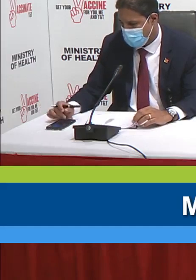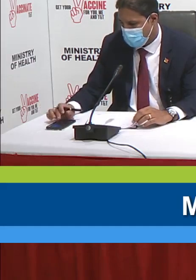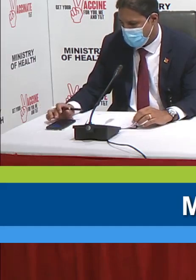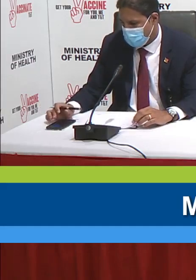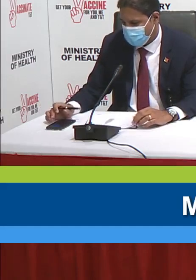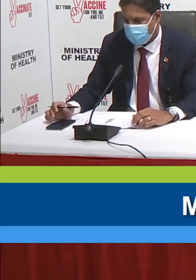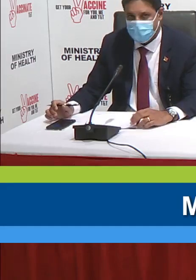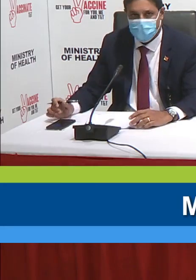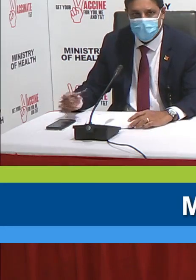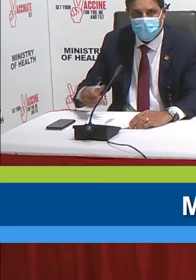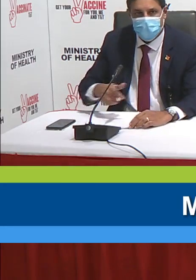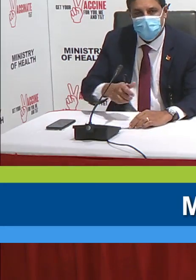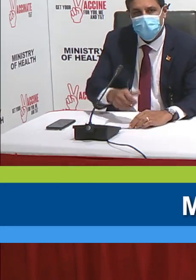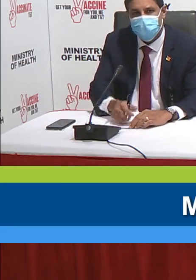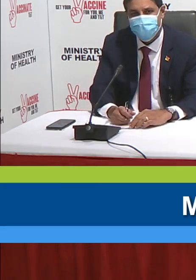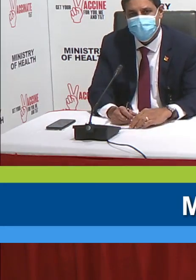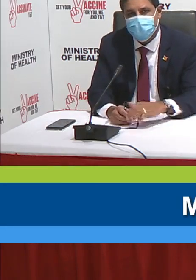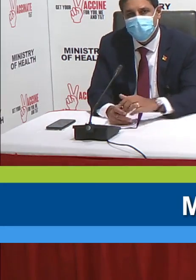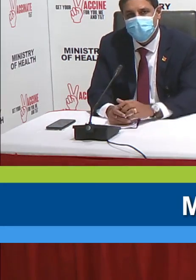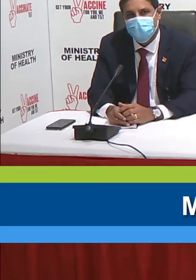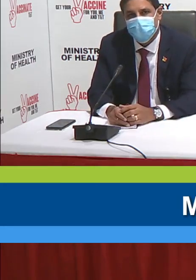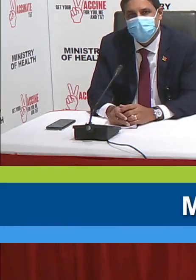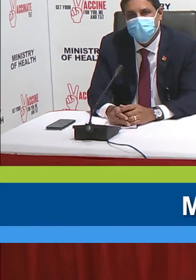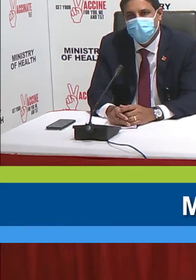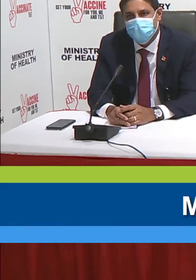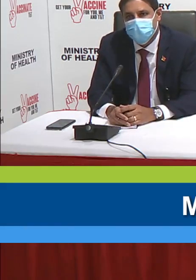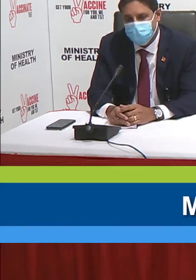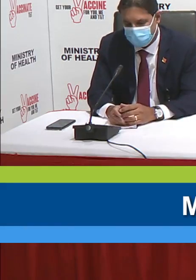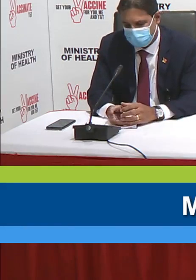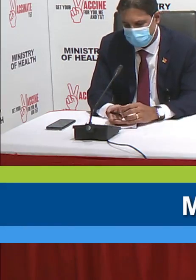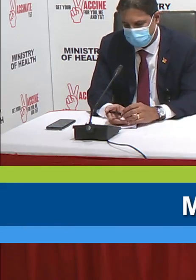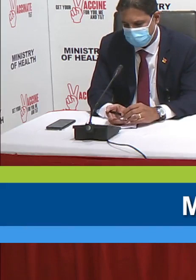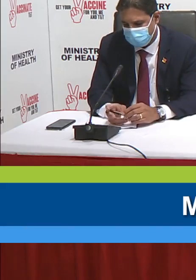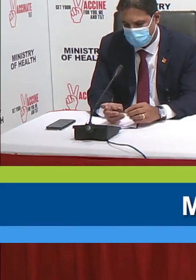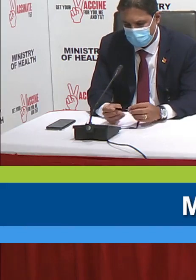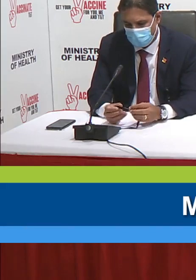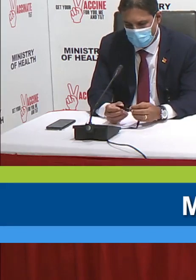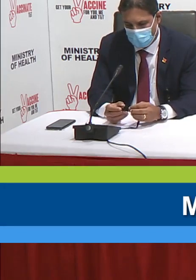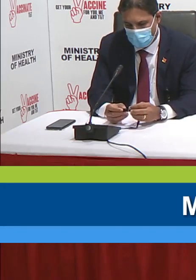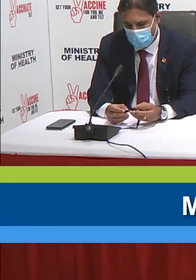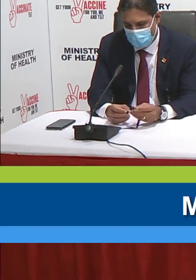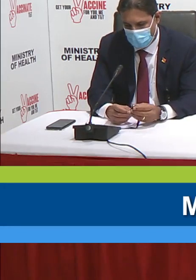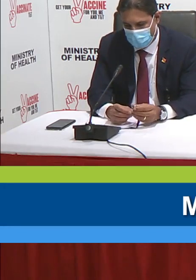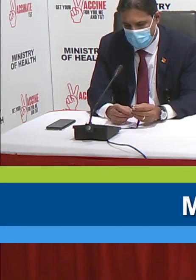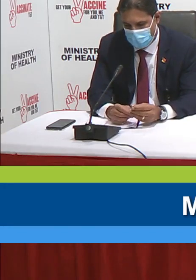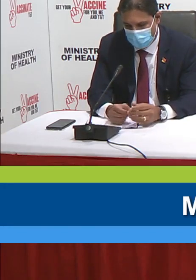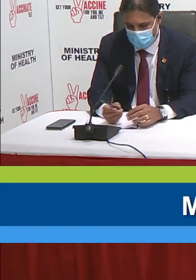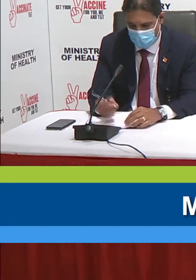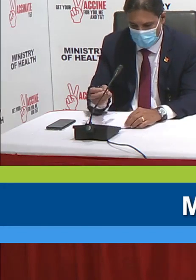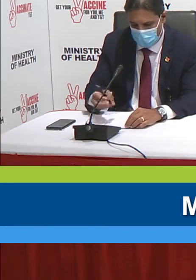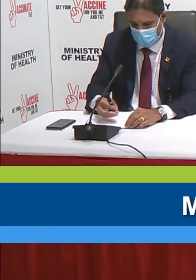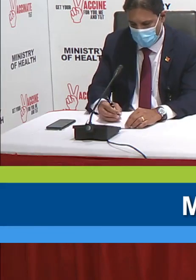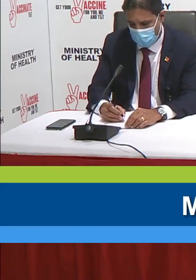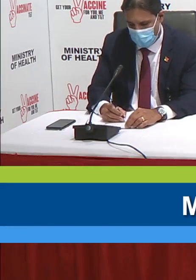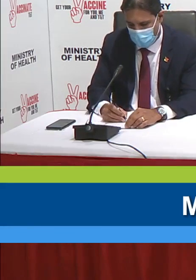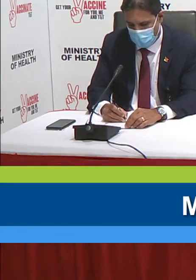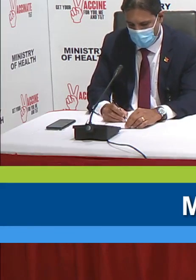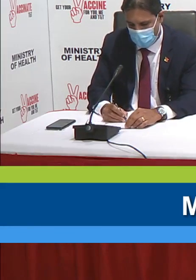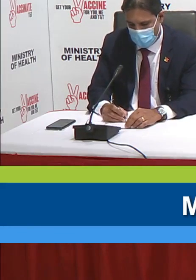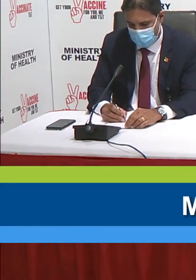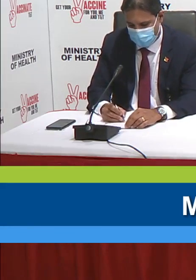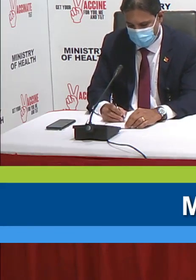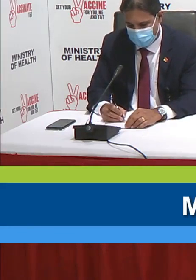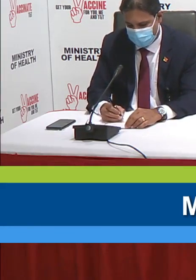Hi, good morning to the panel. Alicia Boucher from TV6 here. My first question is for the Minister. Minister, we saw what